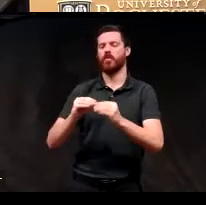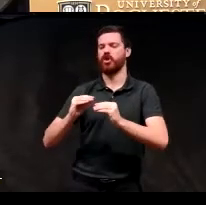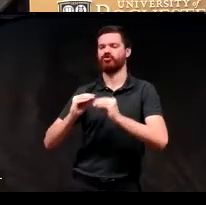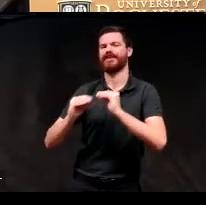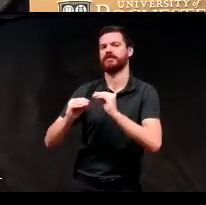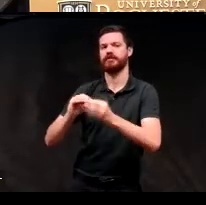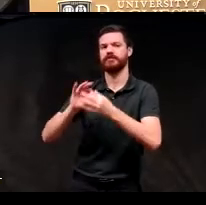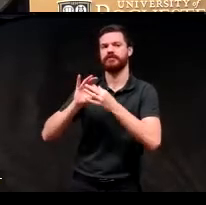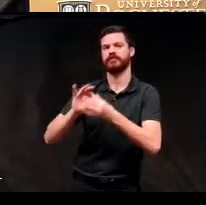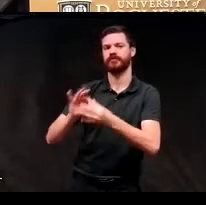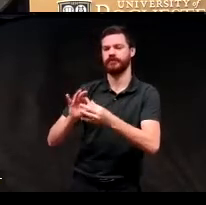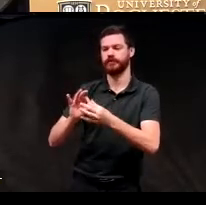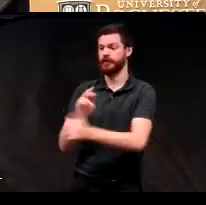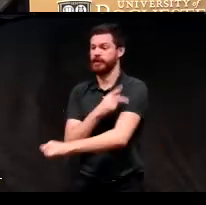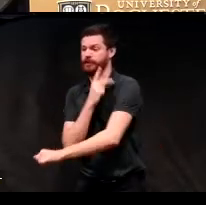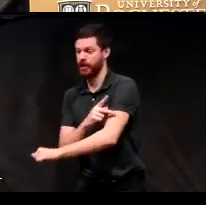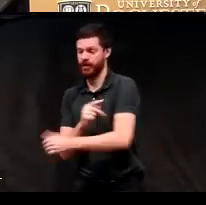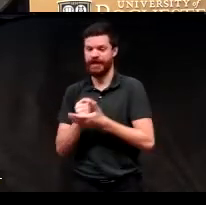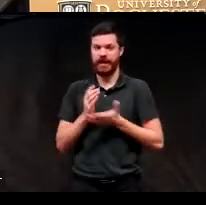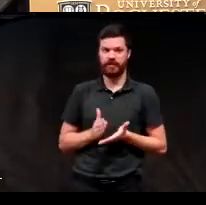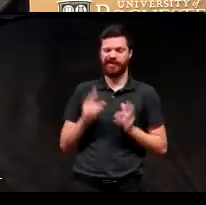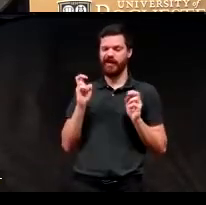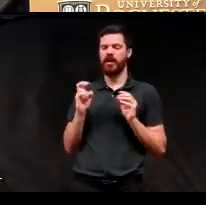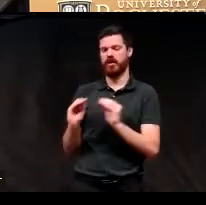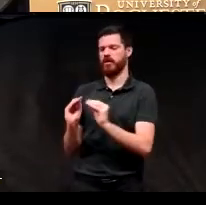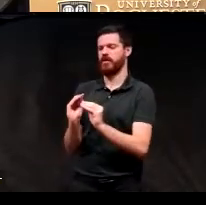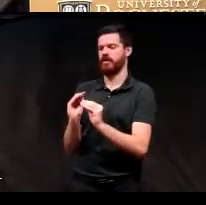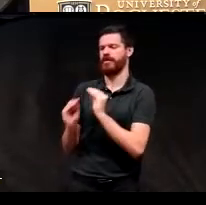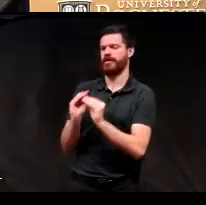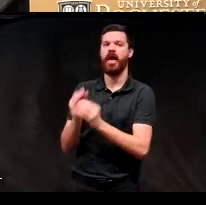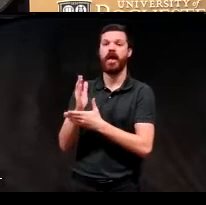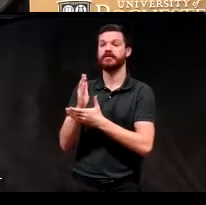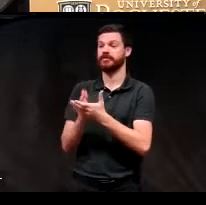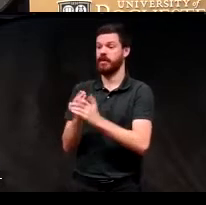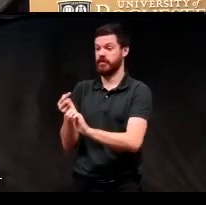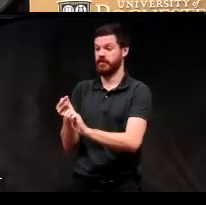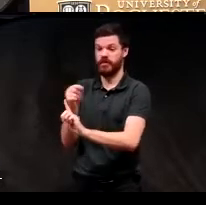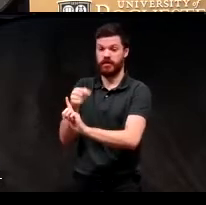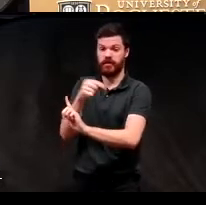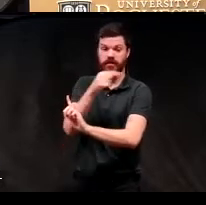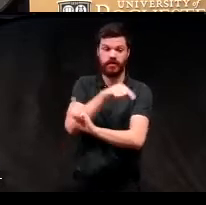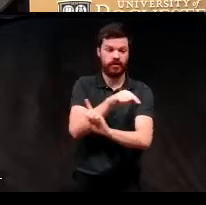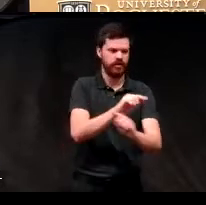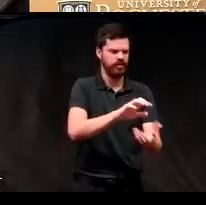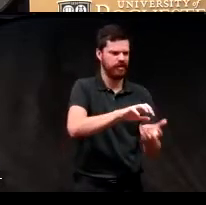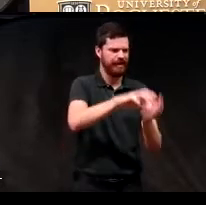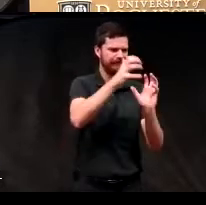the patient and the therapist so that they can repair some of these ruptures that happened in early